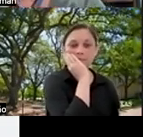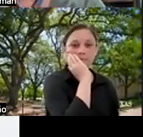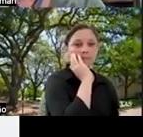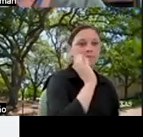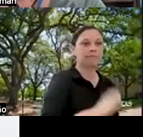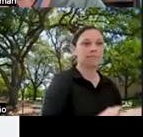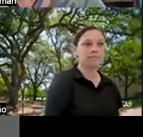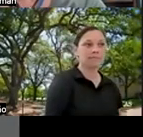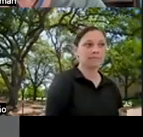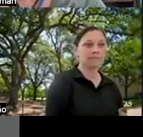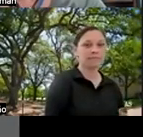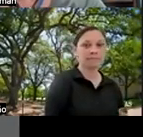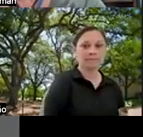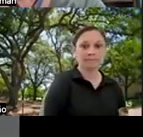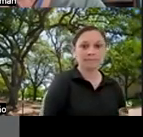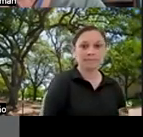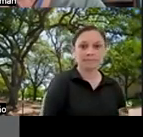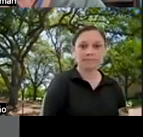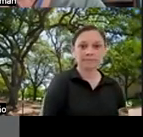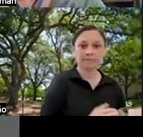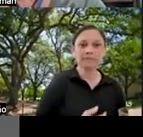measurable indicators. Okay.